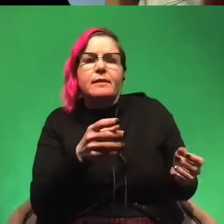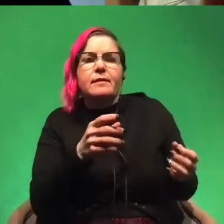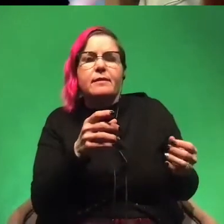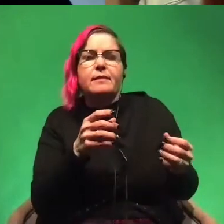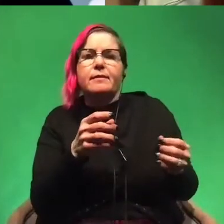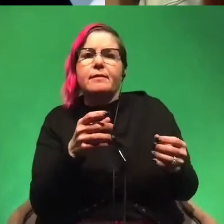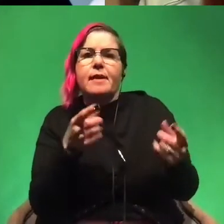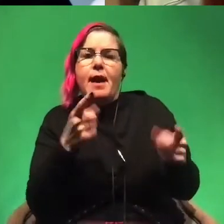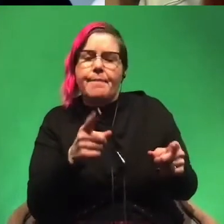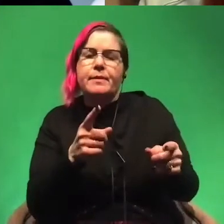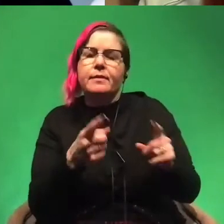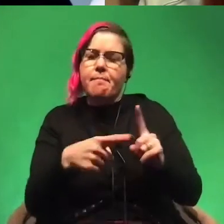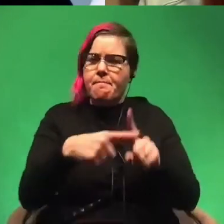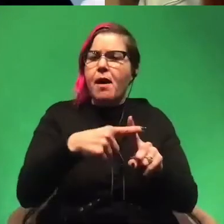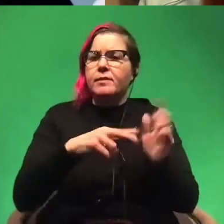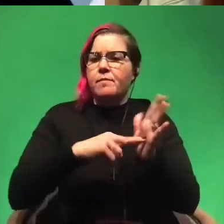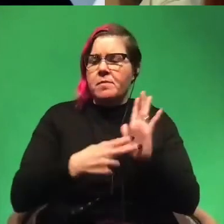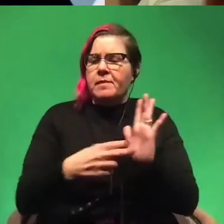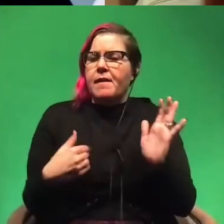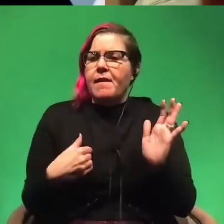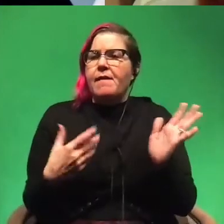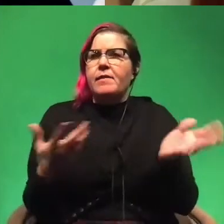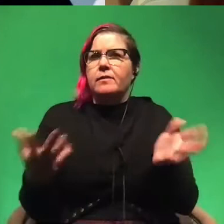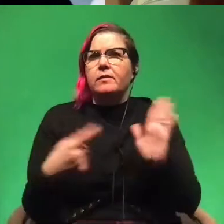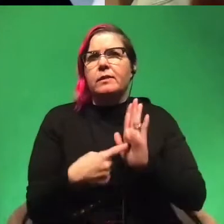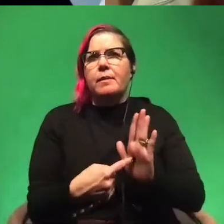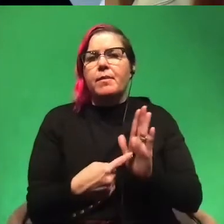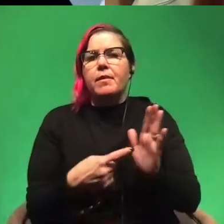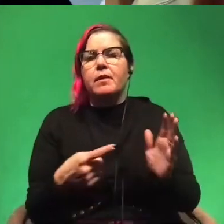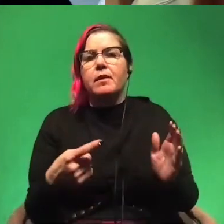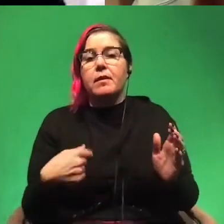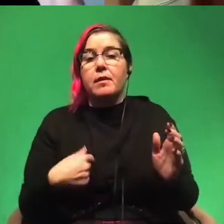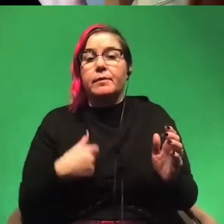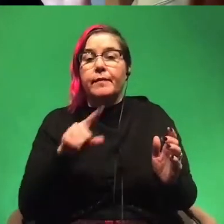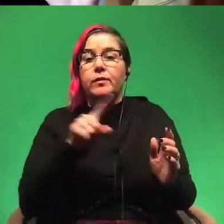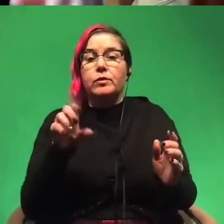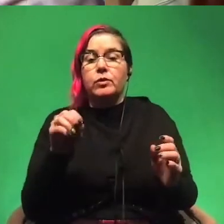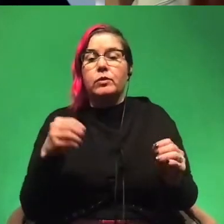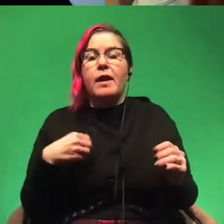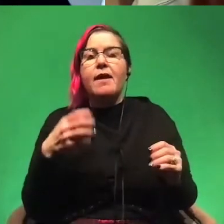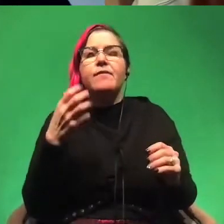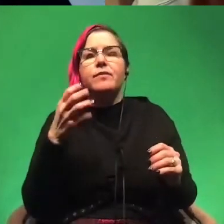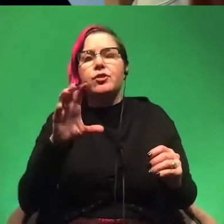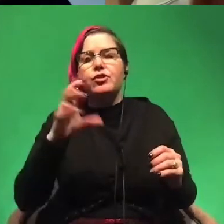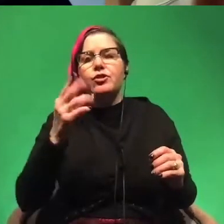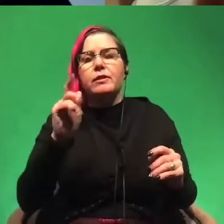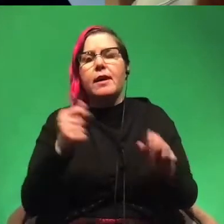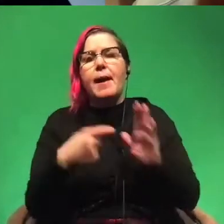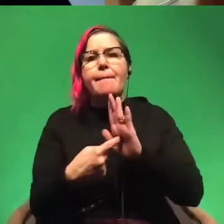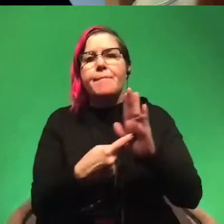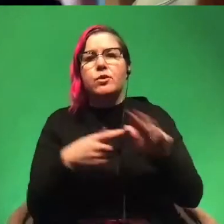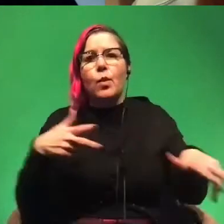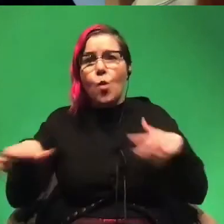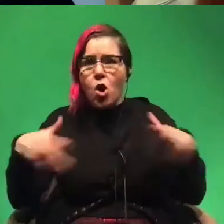animals do serve a positive purpose. So I think, for example, like I've been to a zoo in which they had cheetah ambassadors, and these cheetahs are walked every